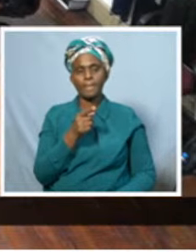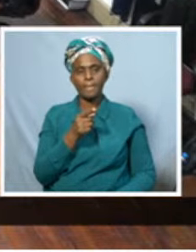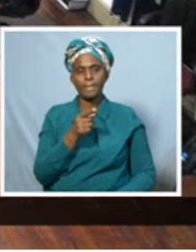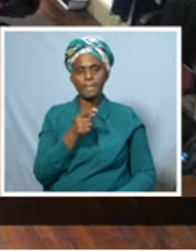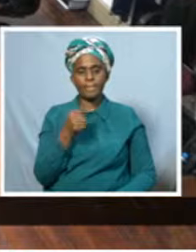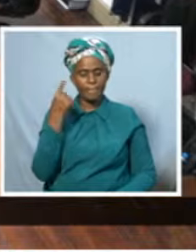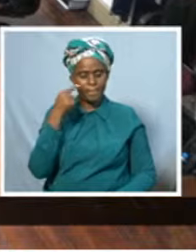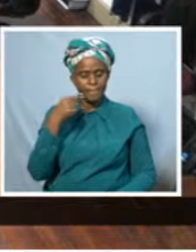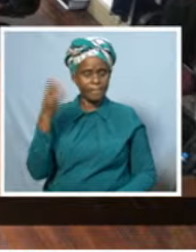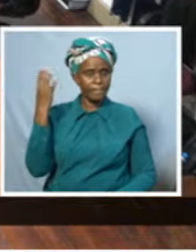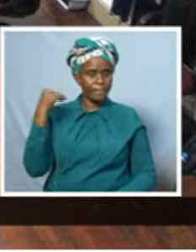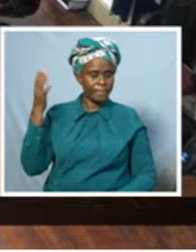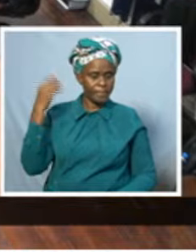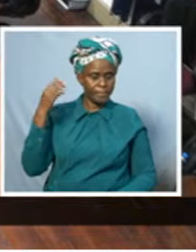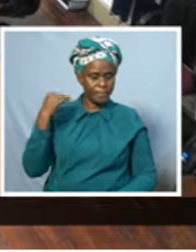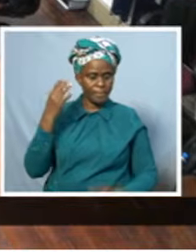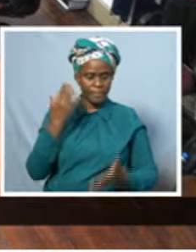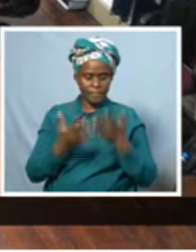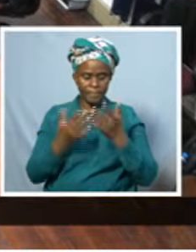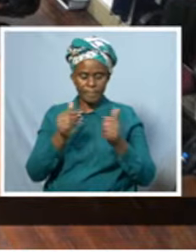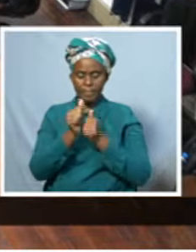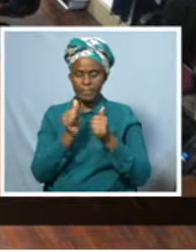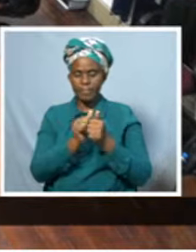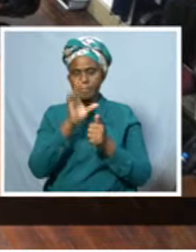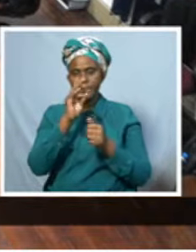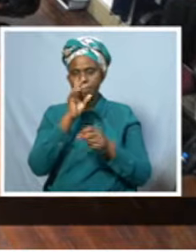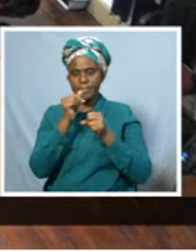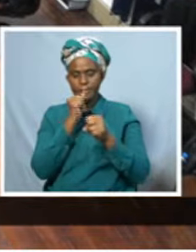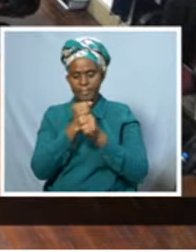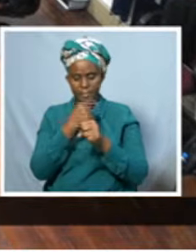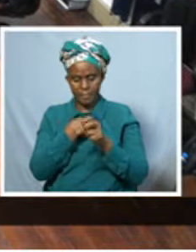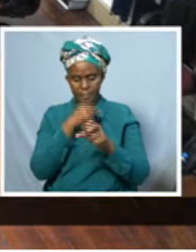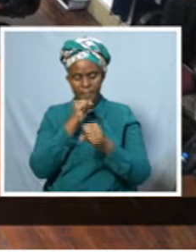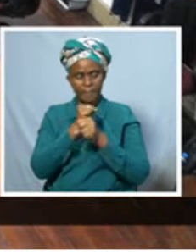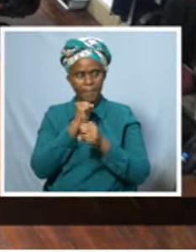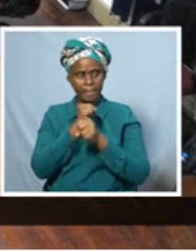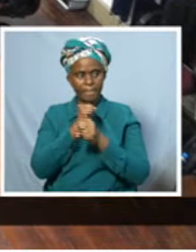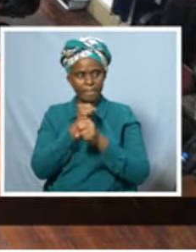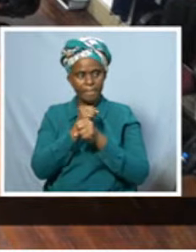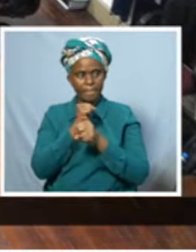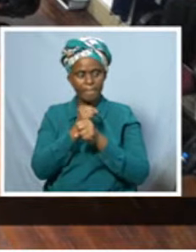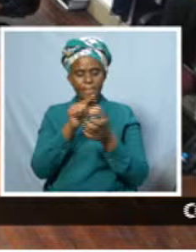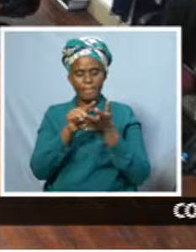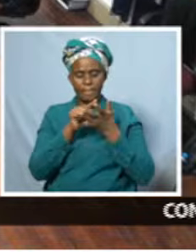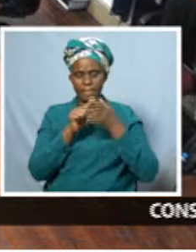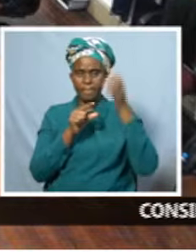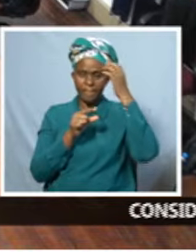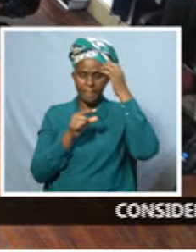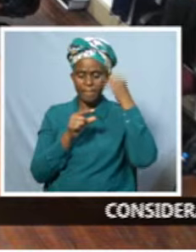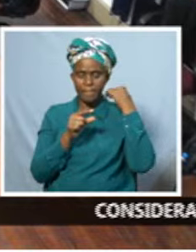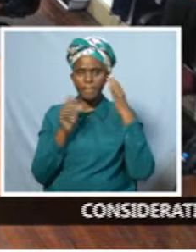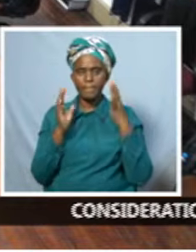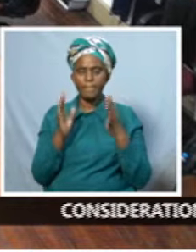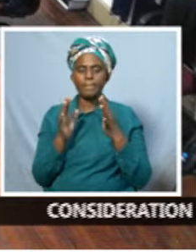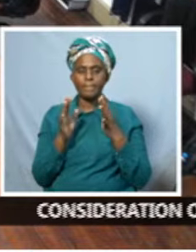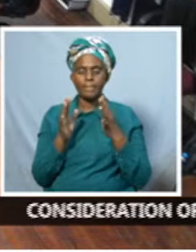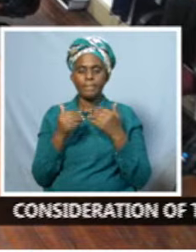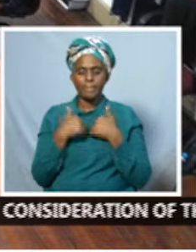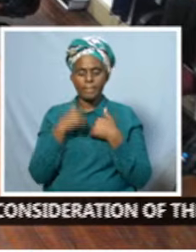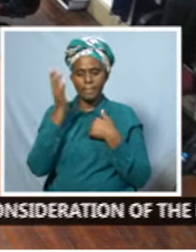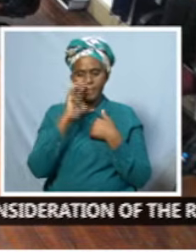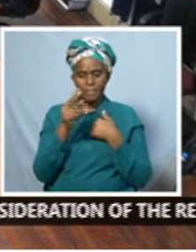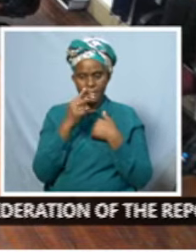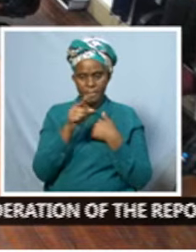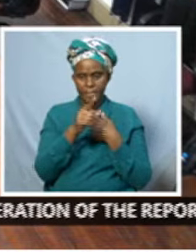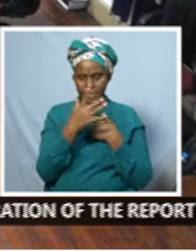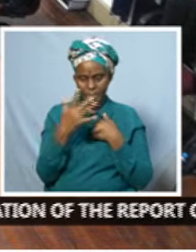For the past maybe about 7 years that I worked as a loans officer, I have never seen